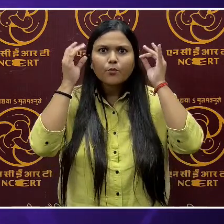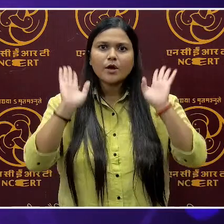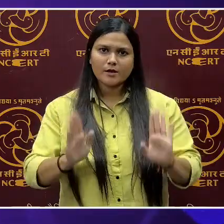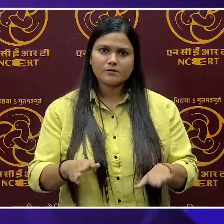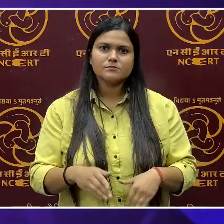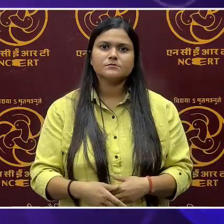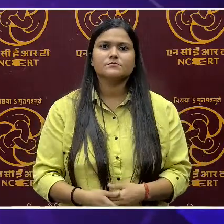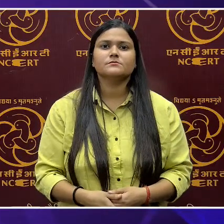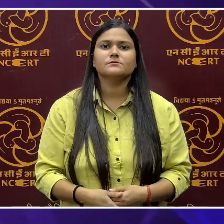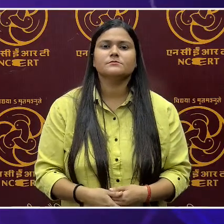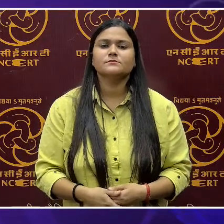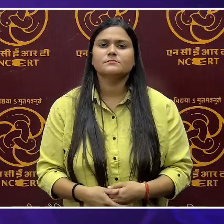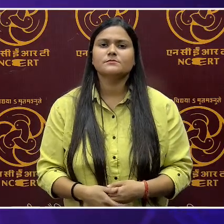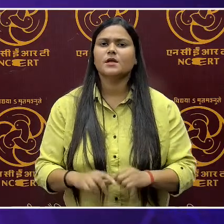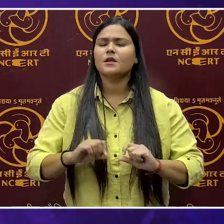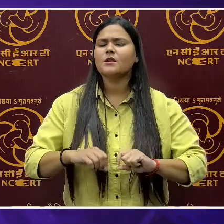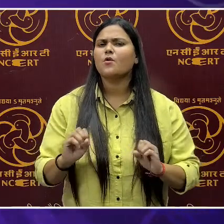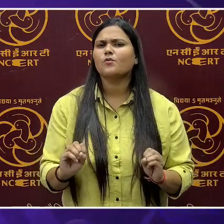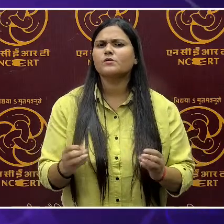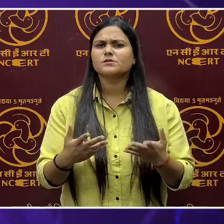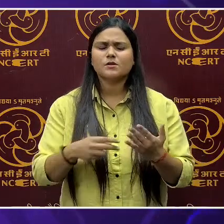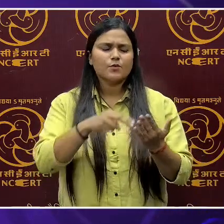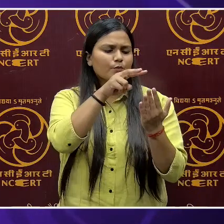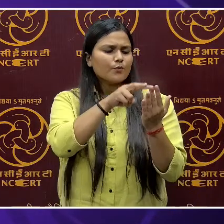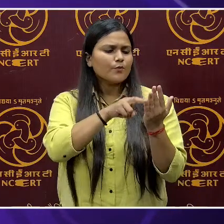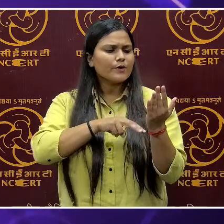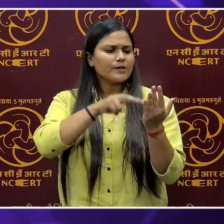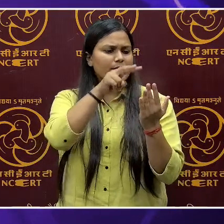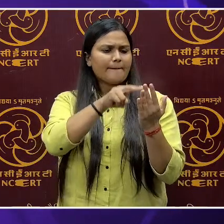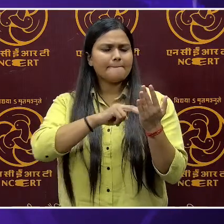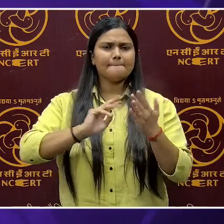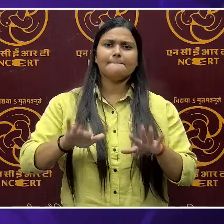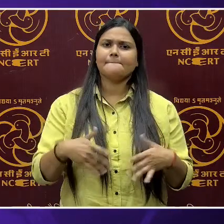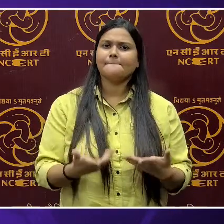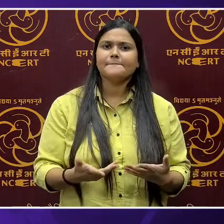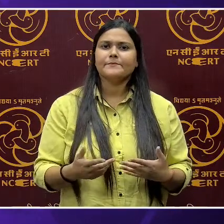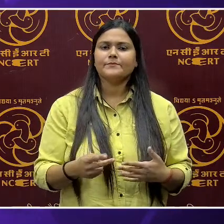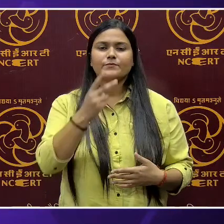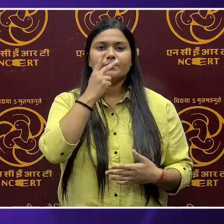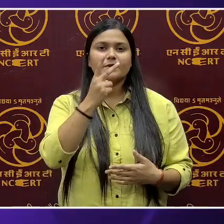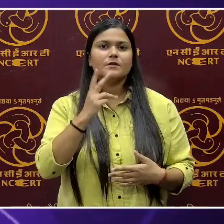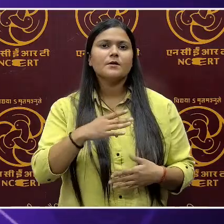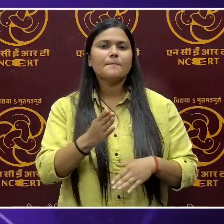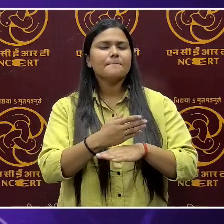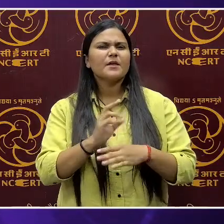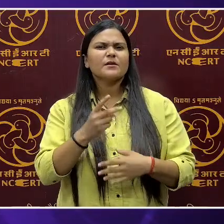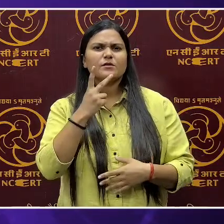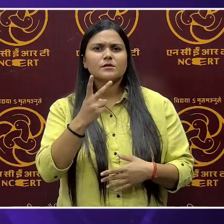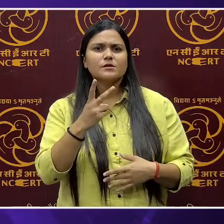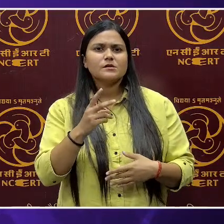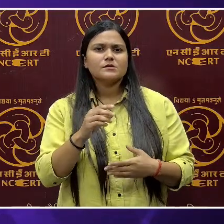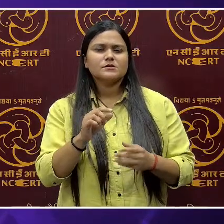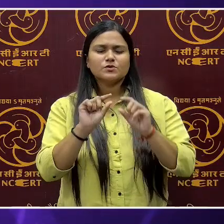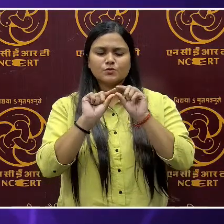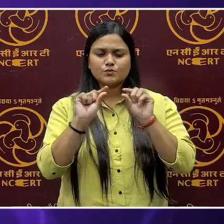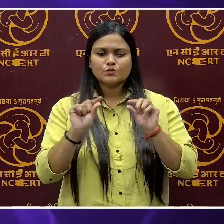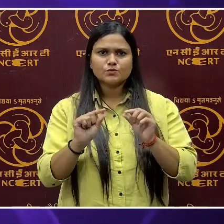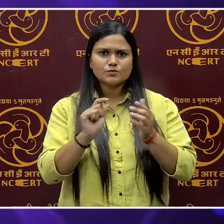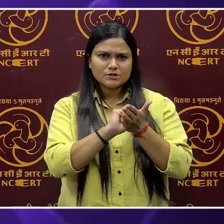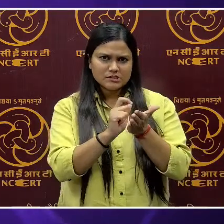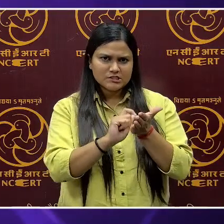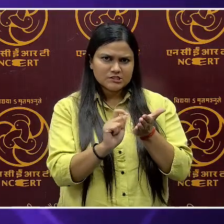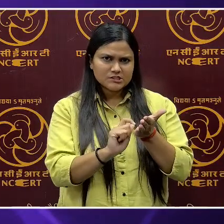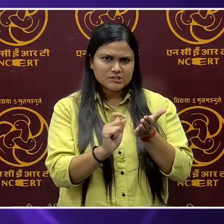are. Now we are going to start reading the lesson. But as you can see, I have simplified the text using